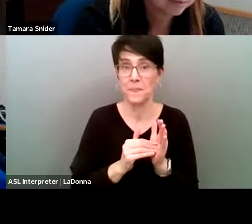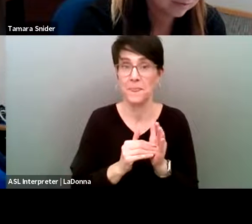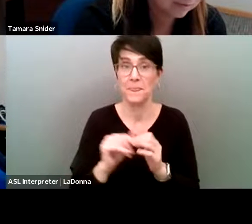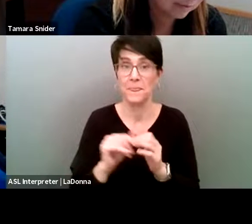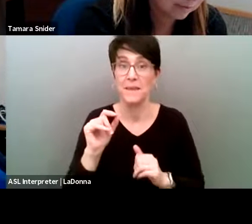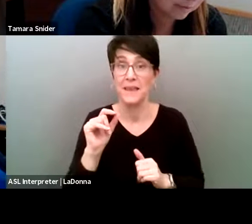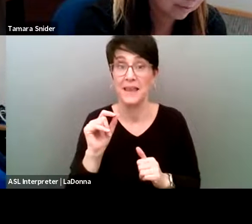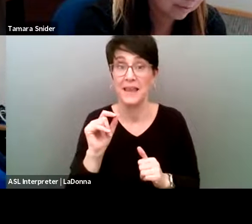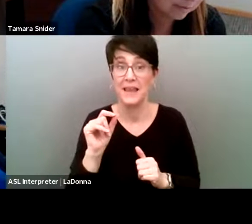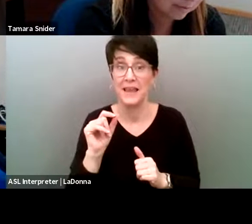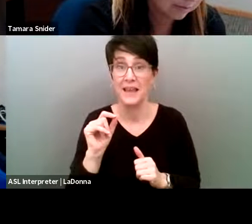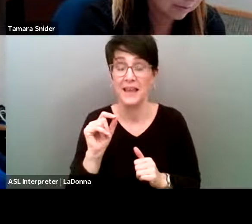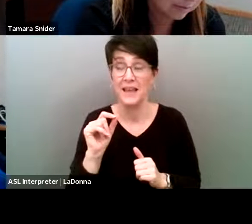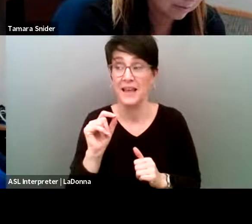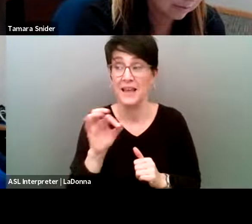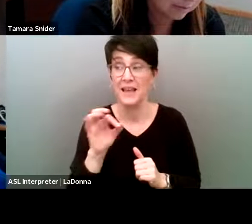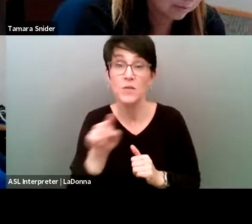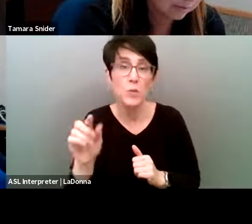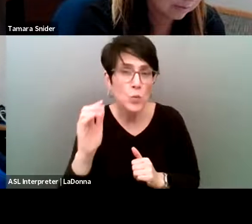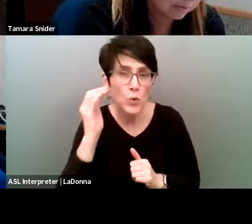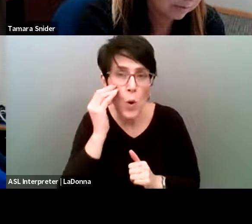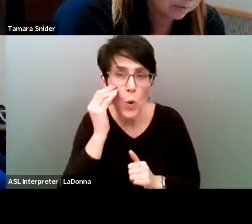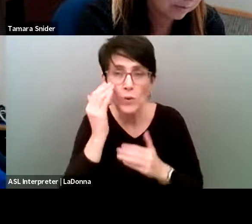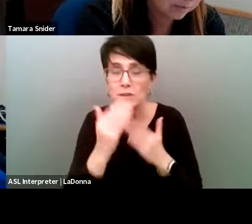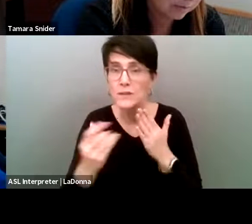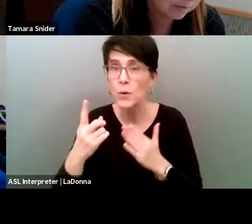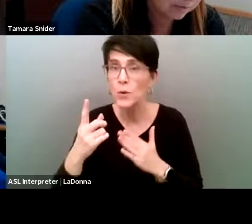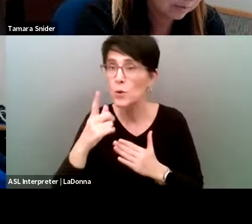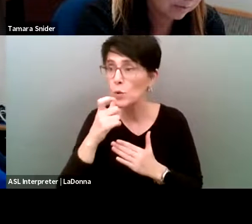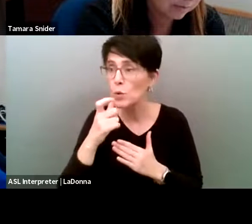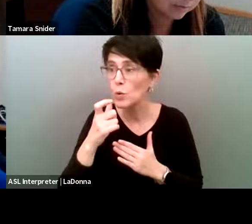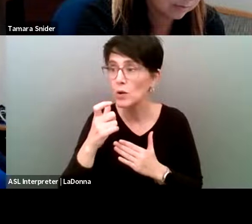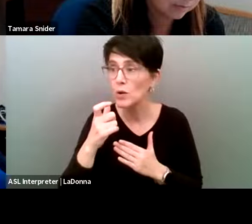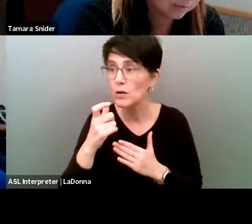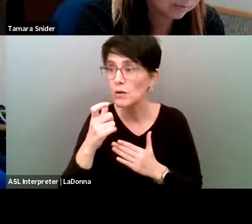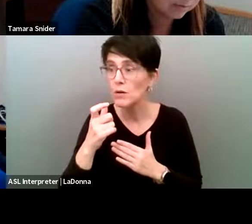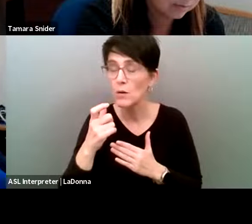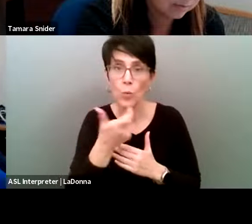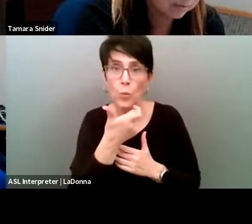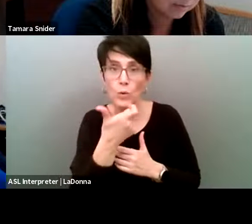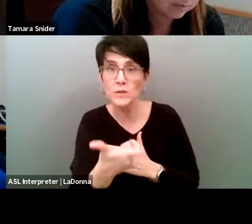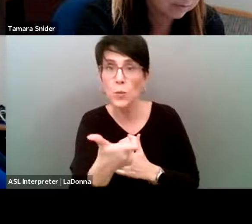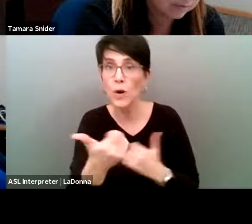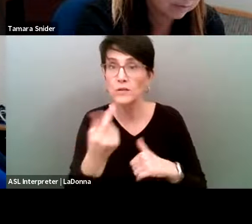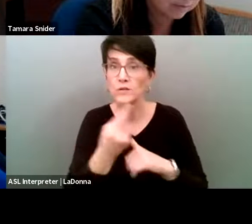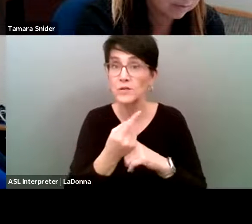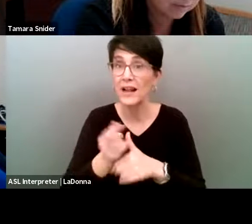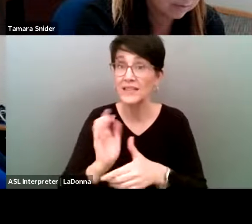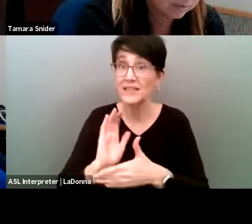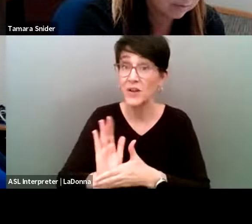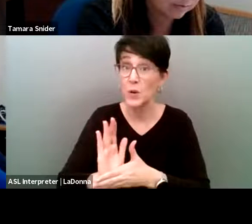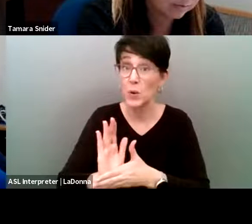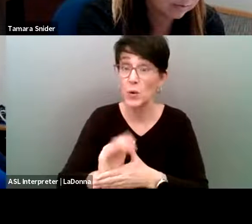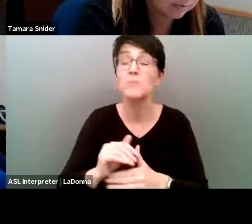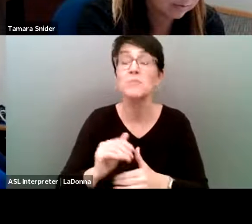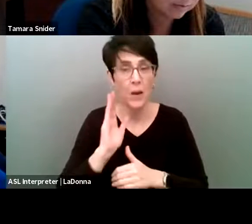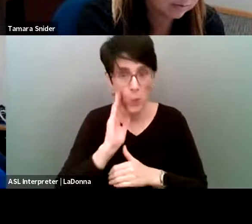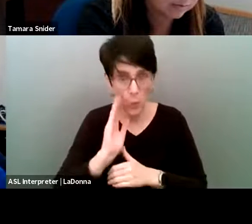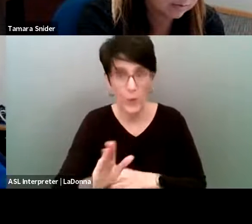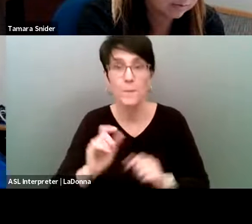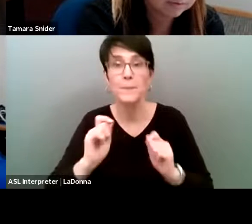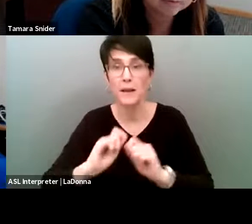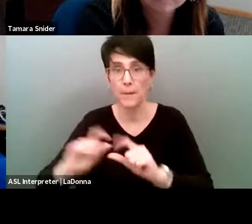you know somebody that wants to see the video of this, it will be